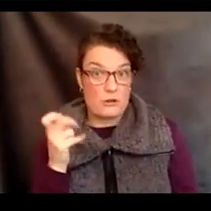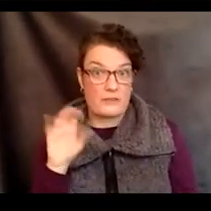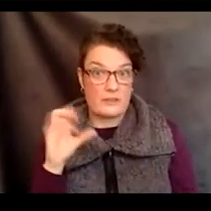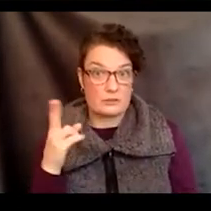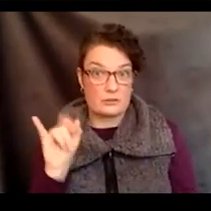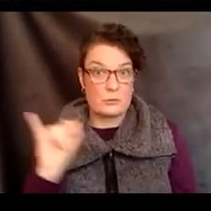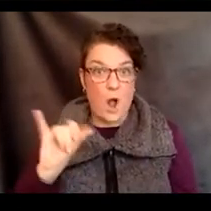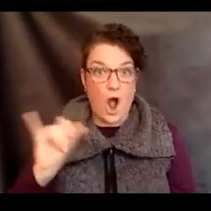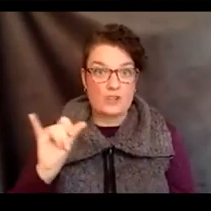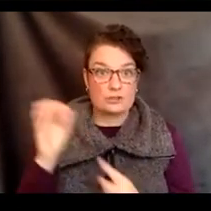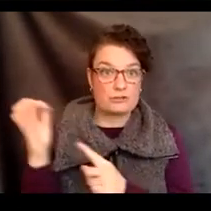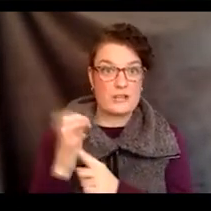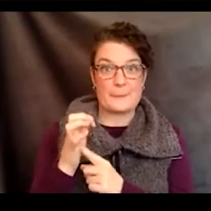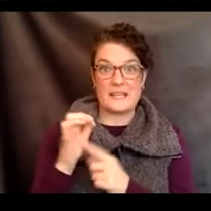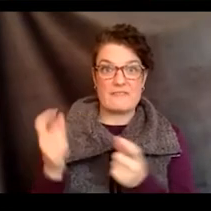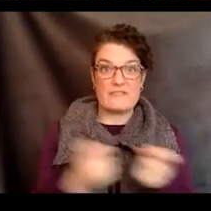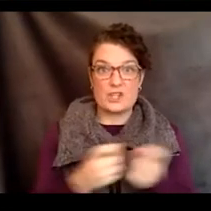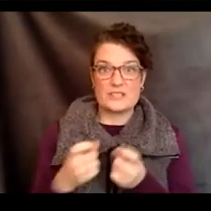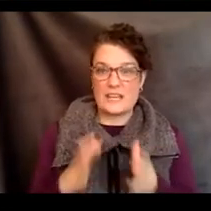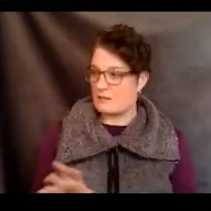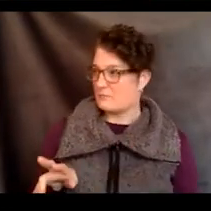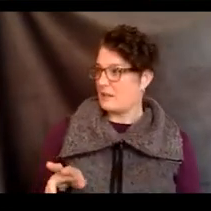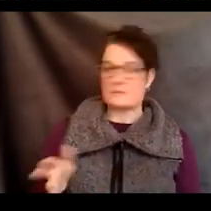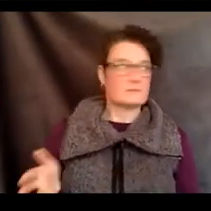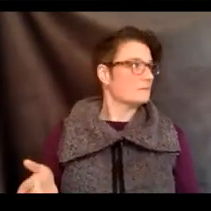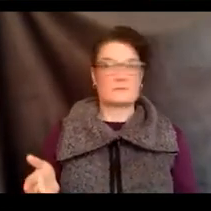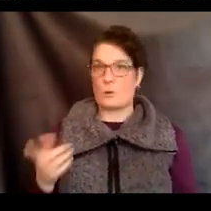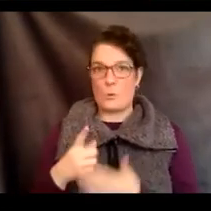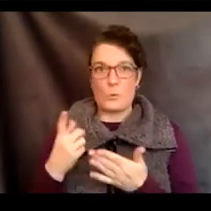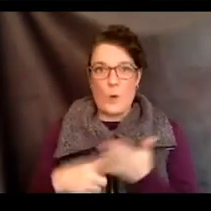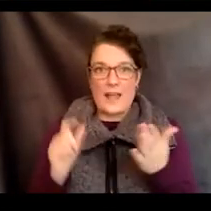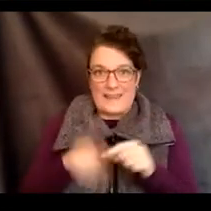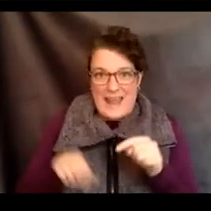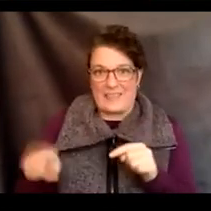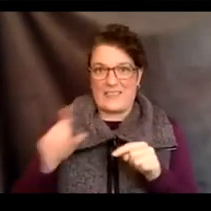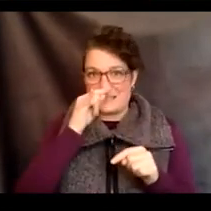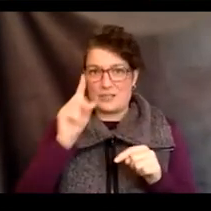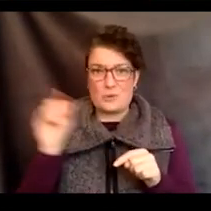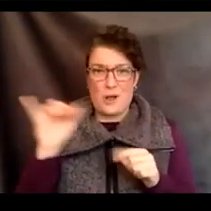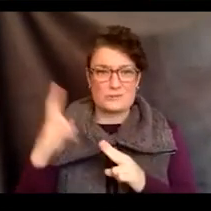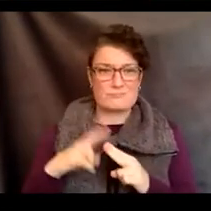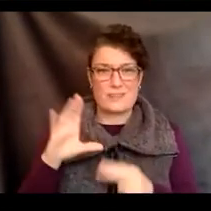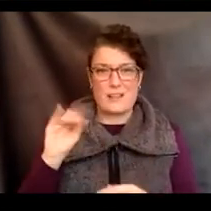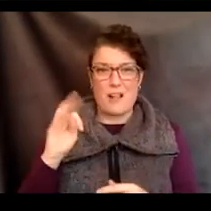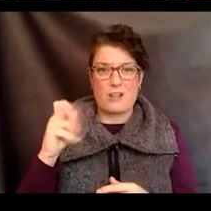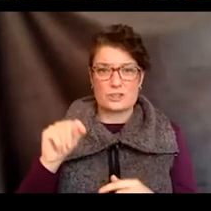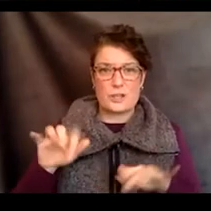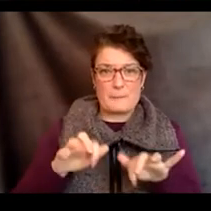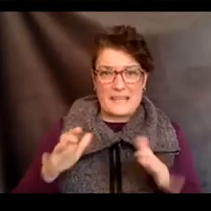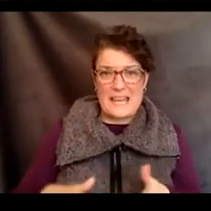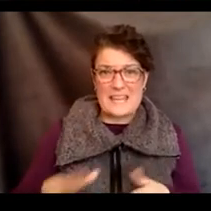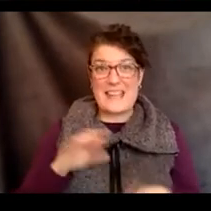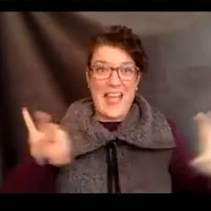a champion figure skater? Like, could not do. He's also like a concert pianist as well as a concert violinist.